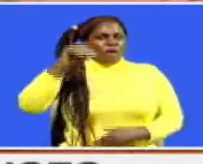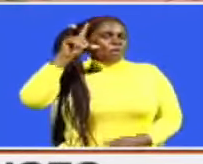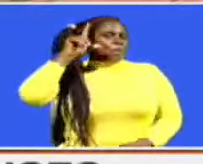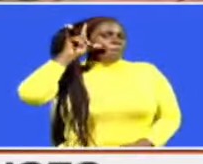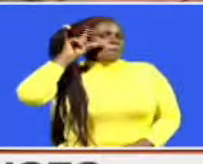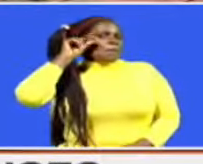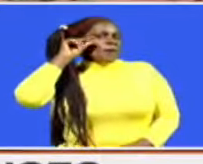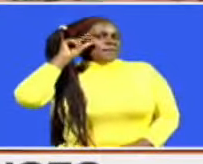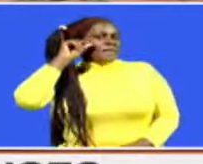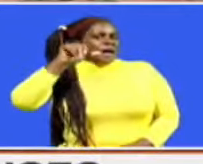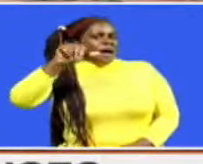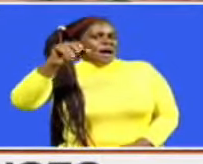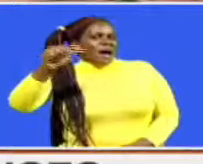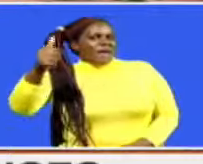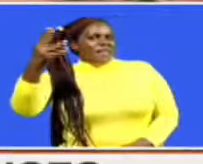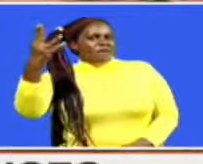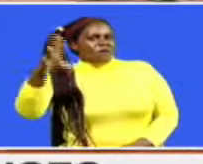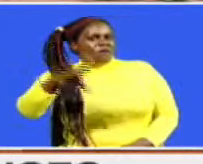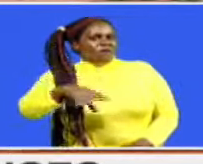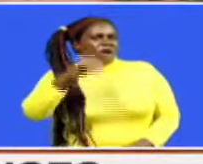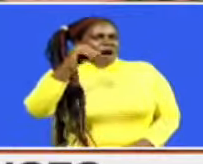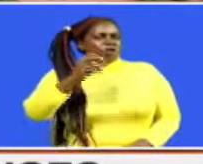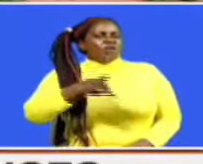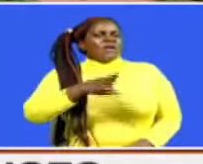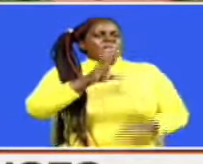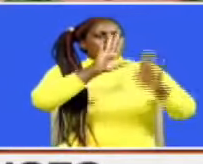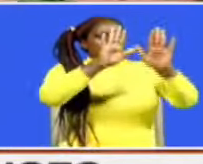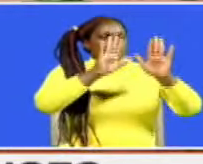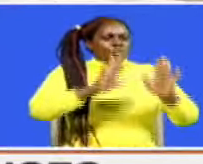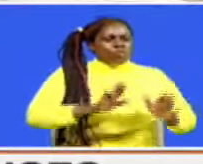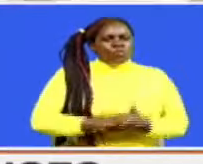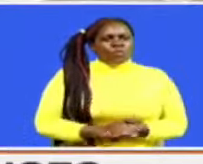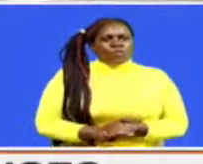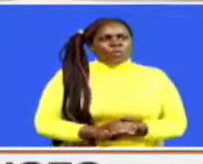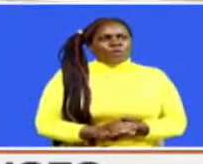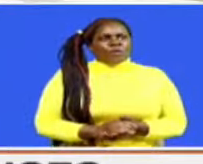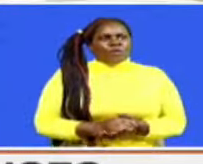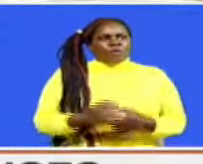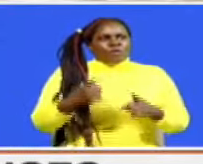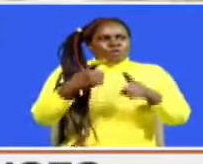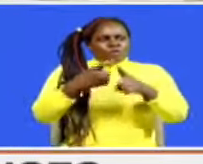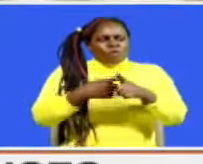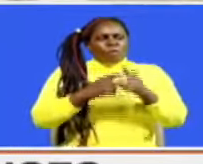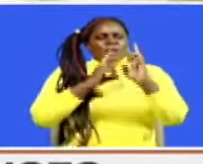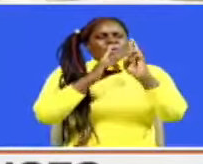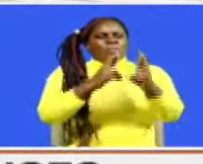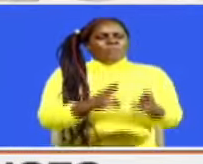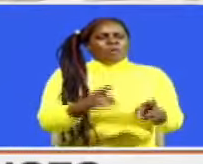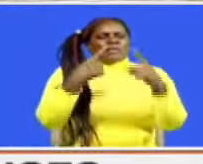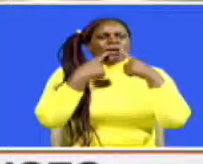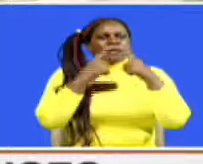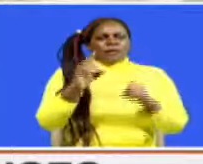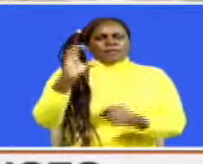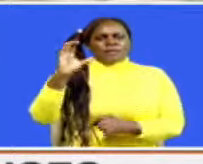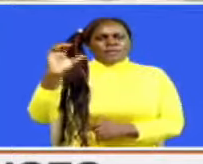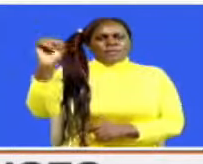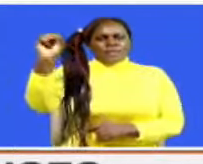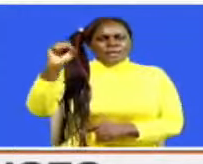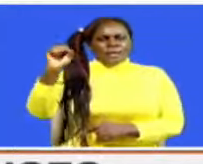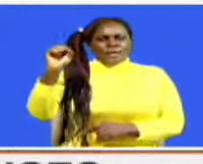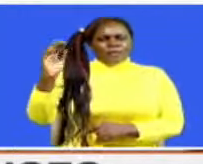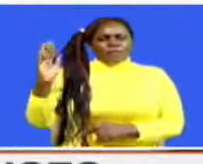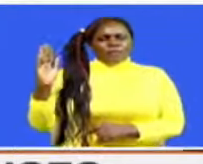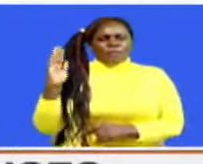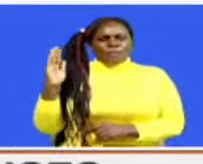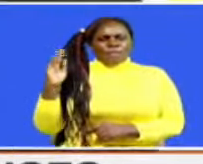Mombasa, while 4 others were retrieved from Lake Victoria. This is from the latest reports announced by Interior PS Raymond